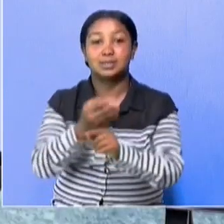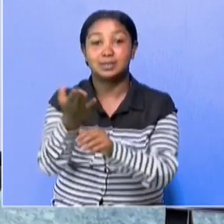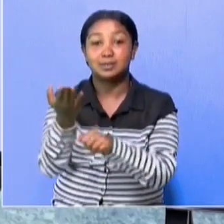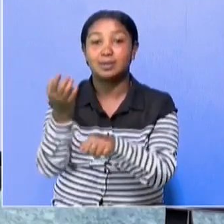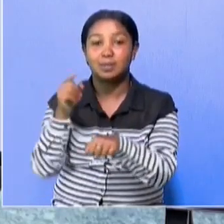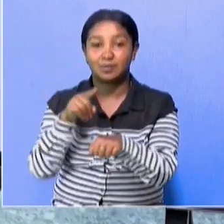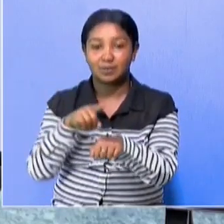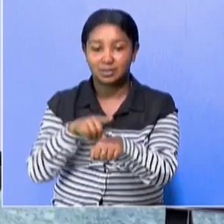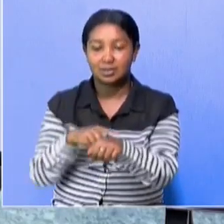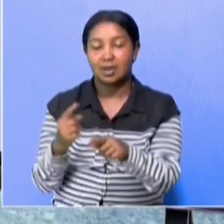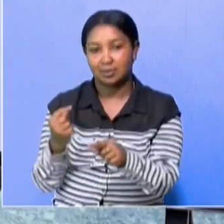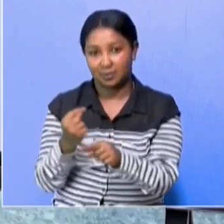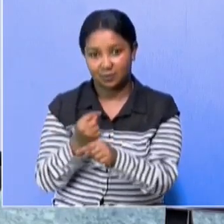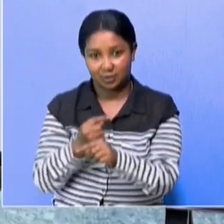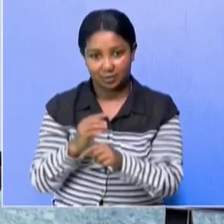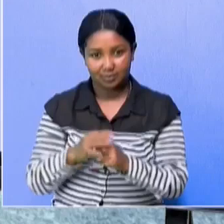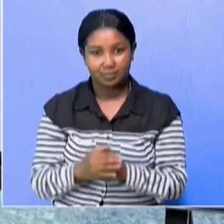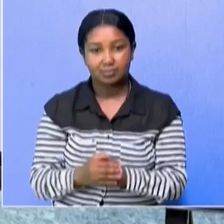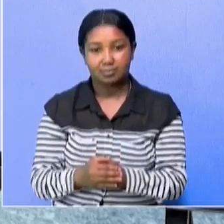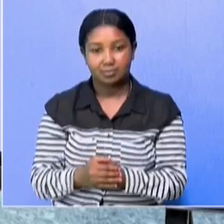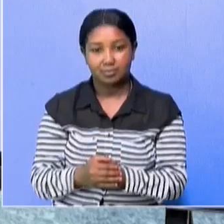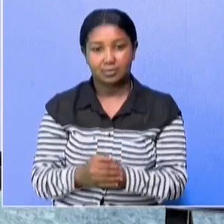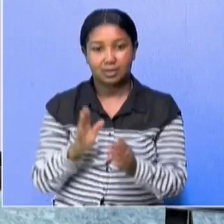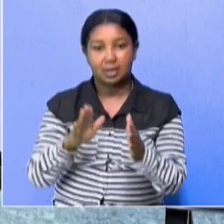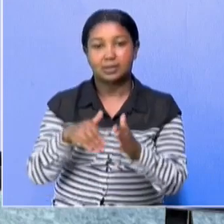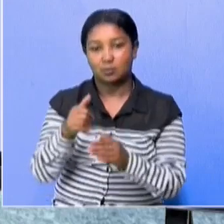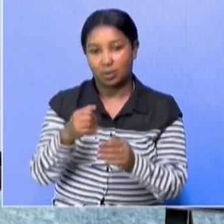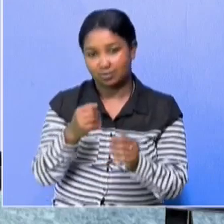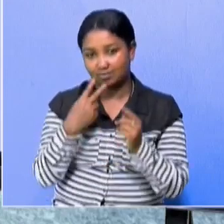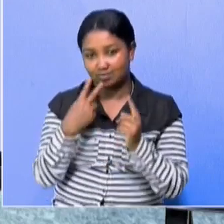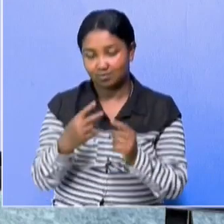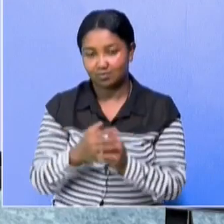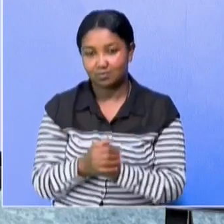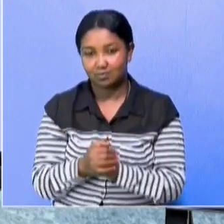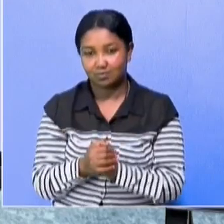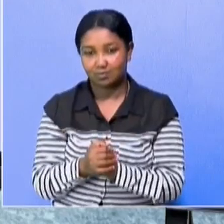previous activity. Let's come to the next one, that is